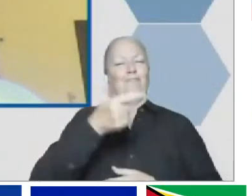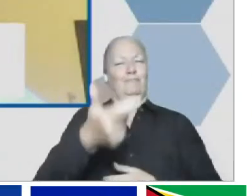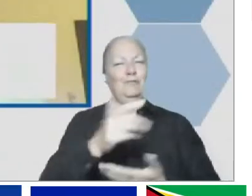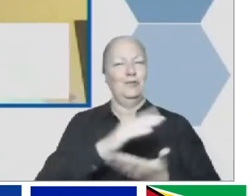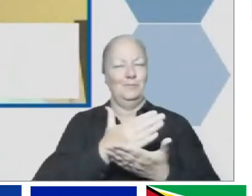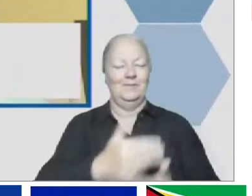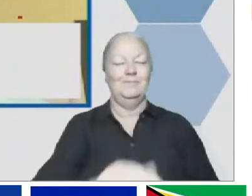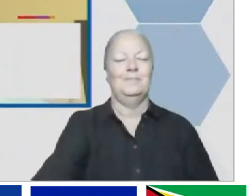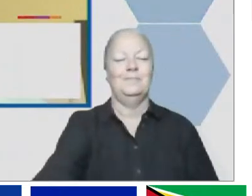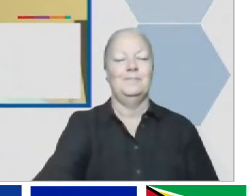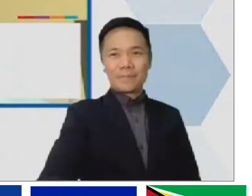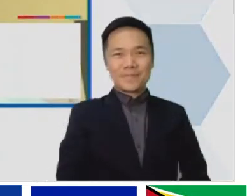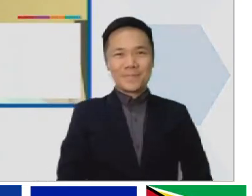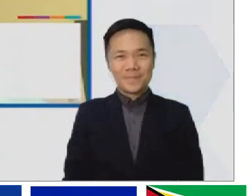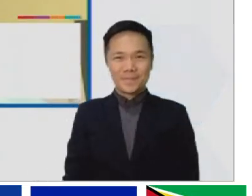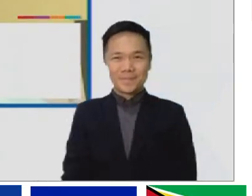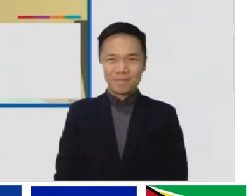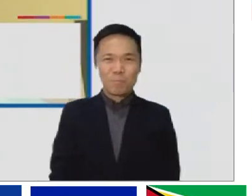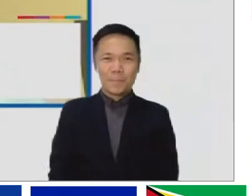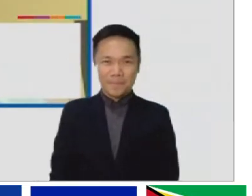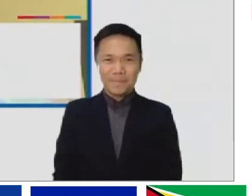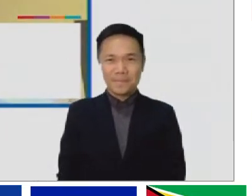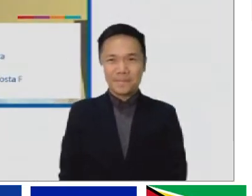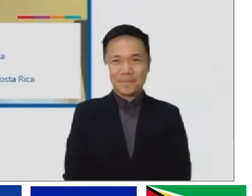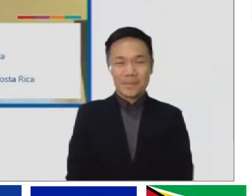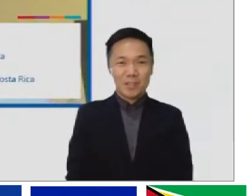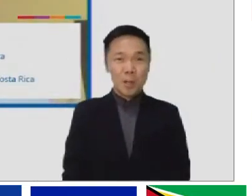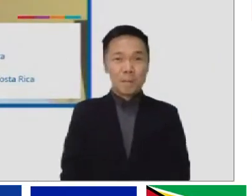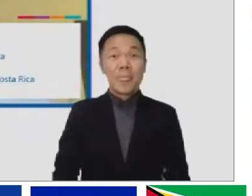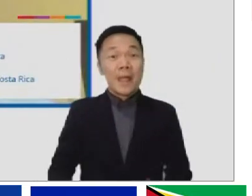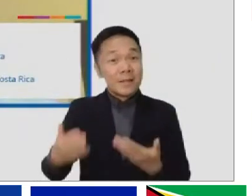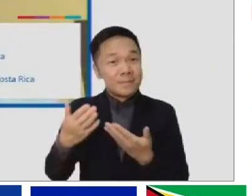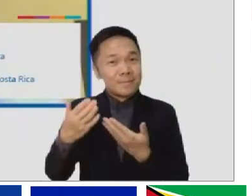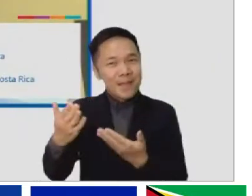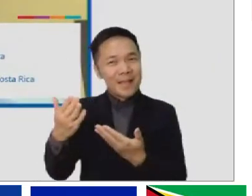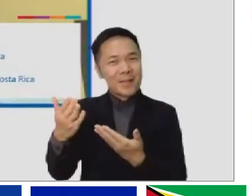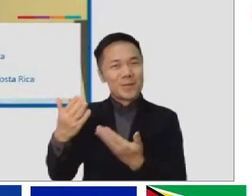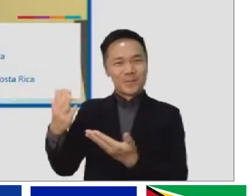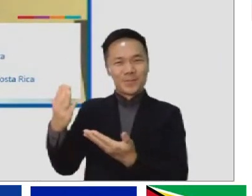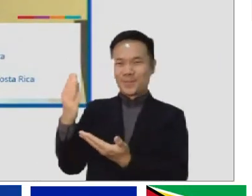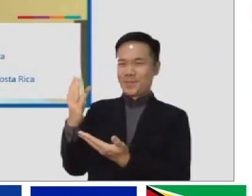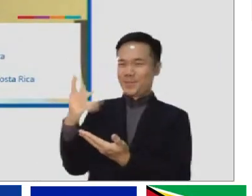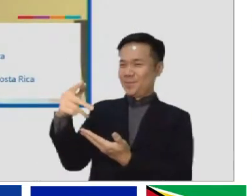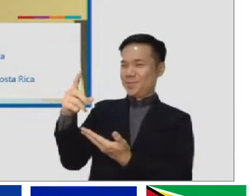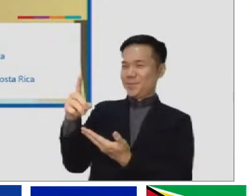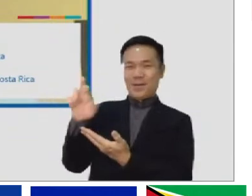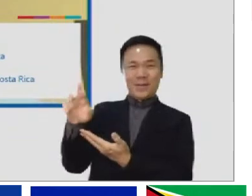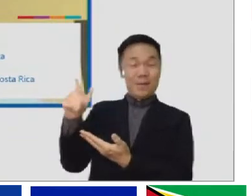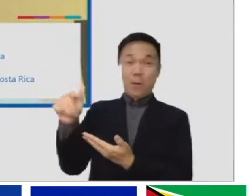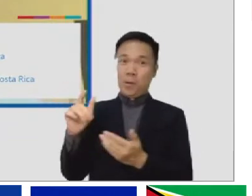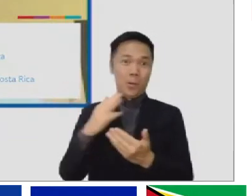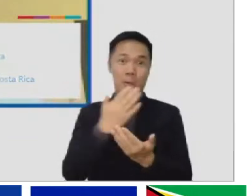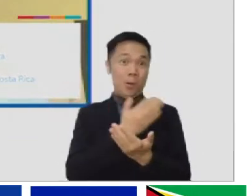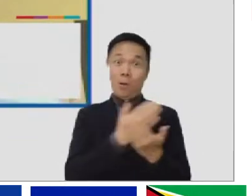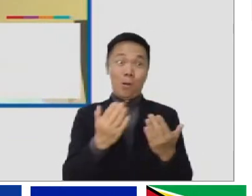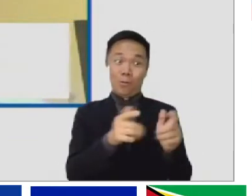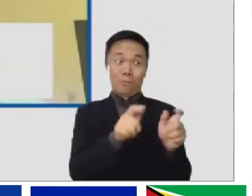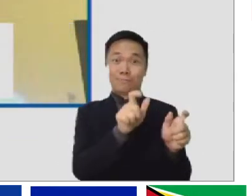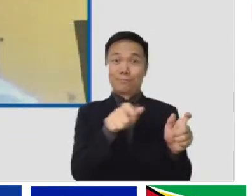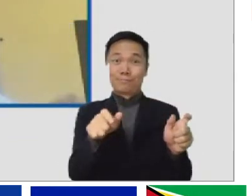But everybody, that's the first time I've been in a session where everybody obeyed the 7 minute. I'd like to think it's because I'm